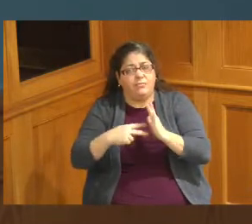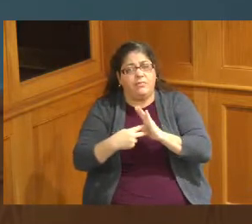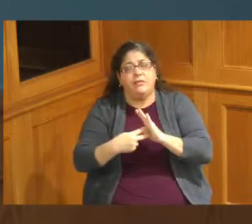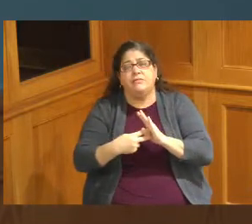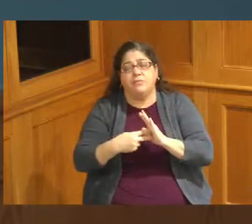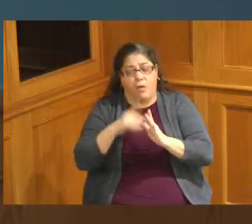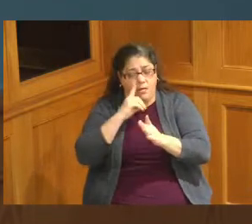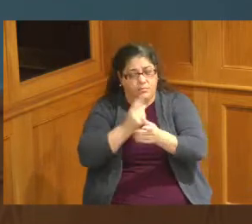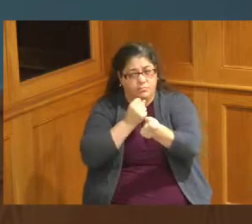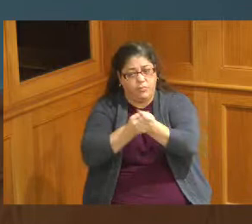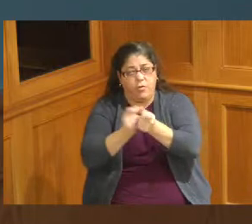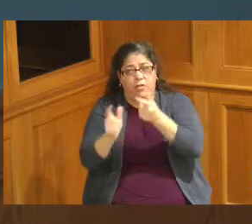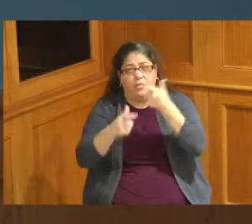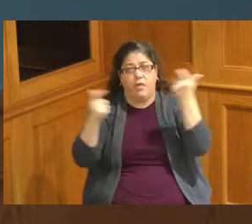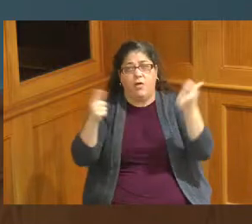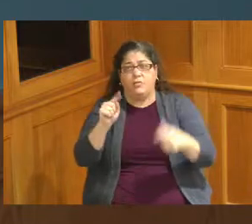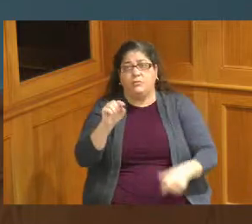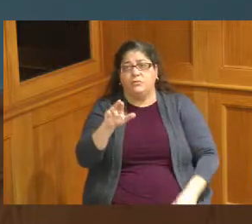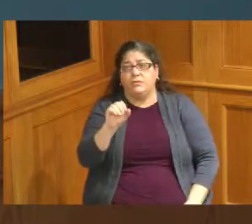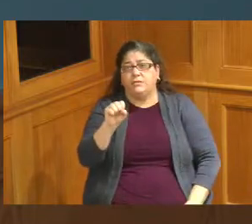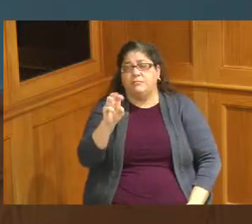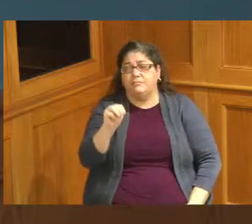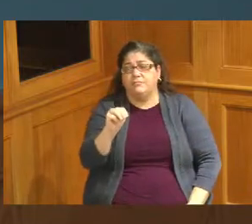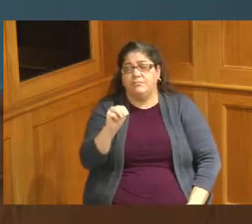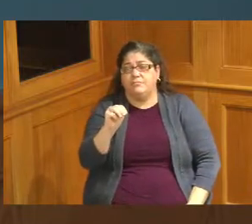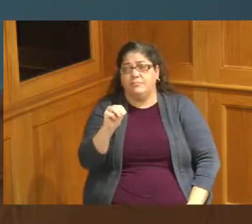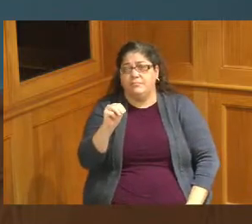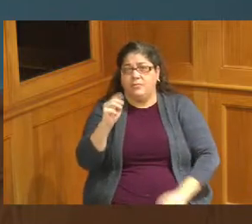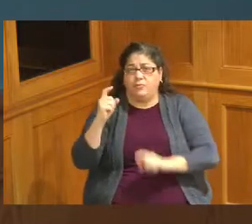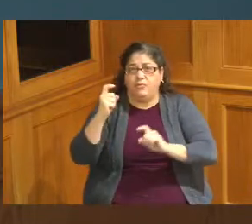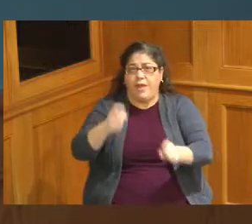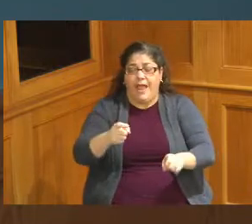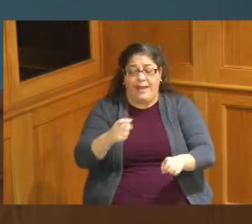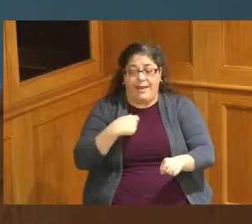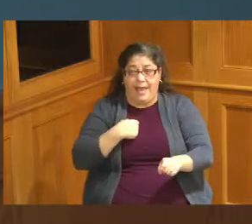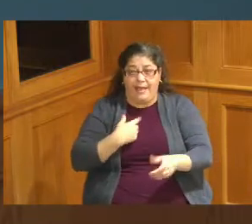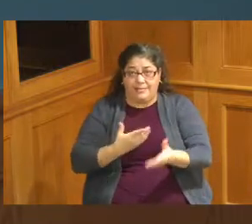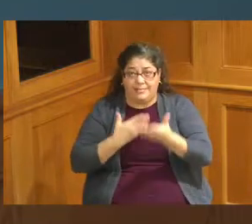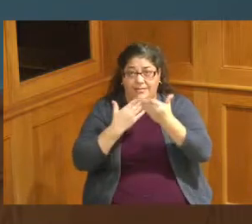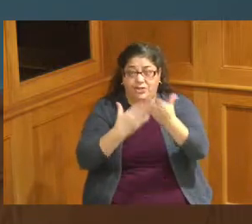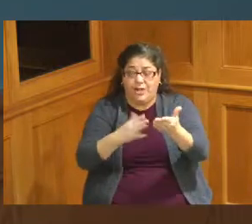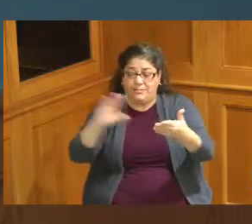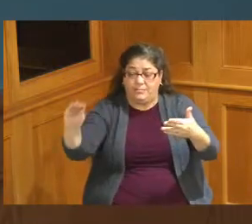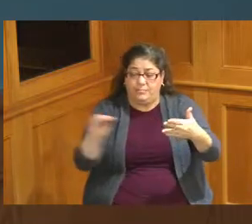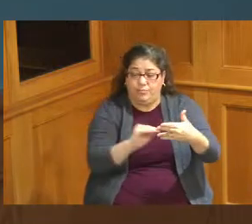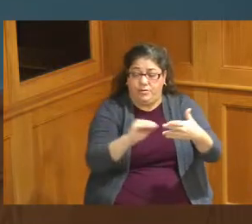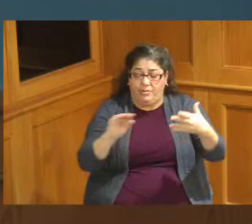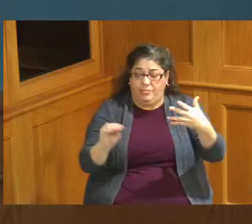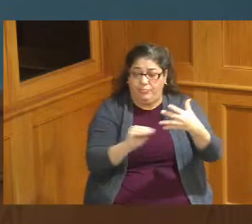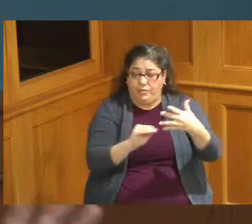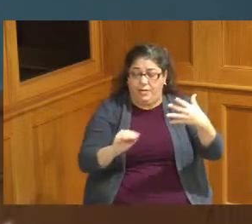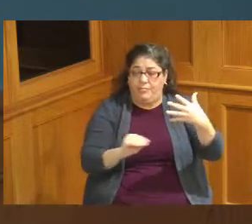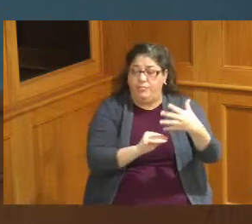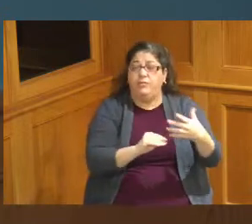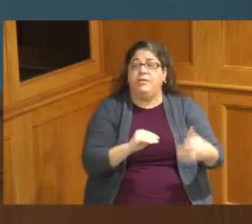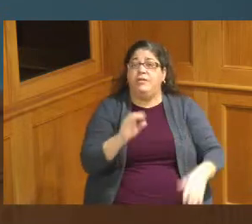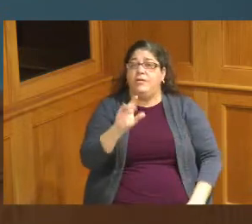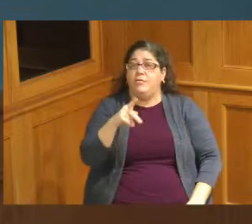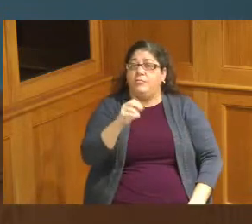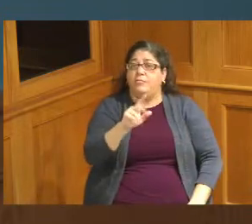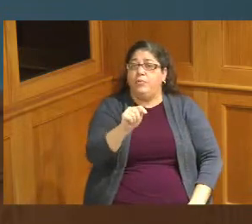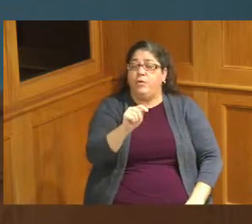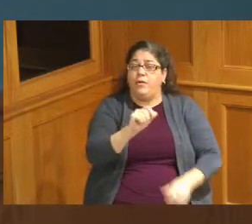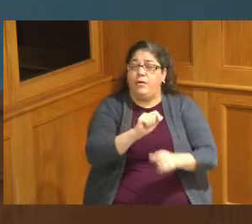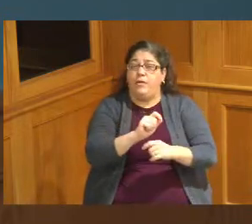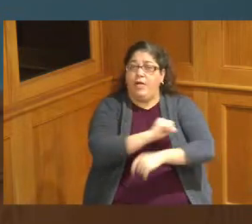large tourism grants. In fact, I support putting the entities in the budget like we put the Port Authority. We can do the Port Authority every